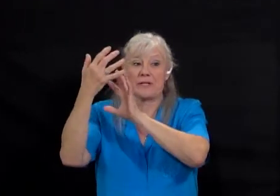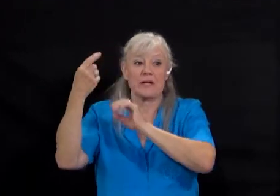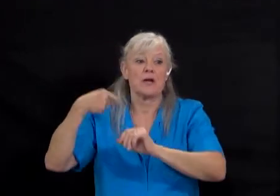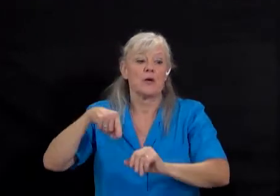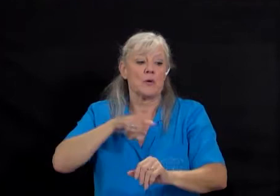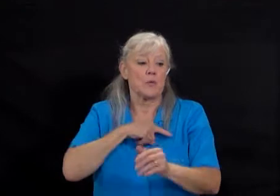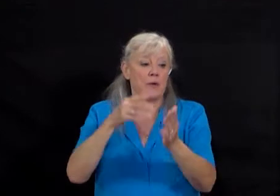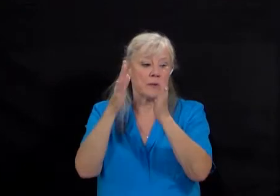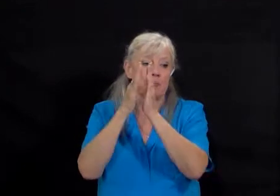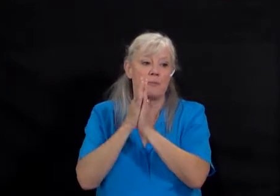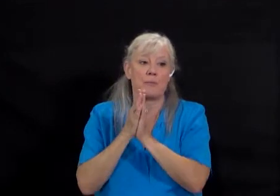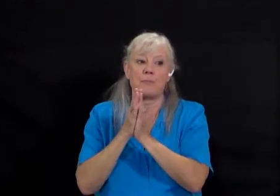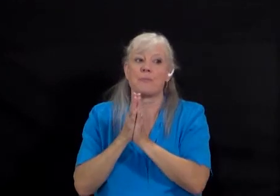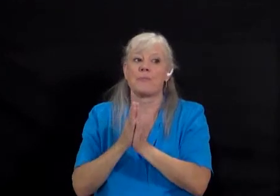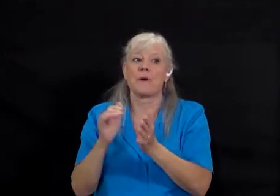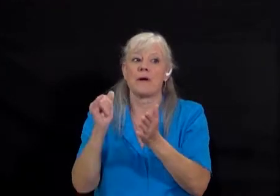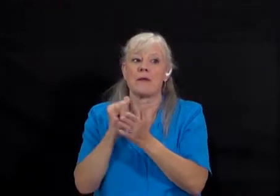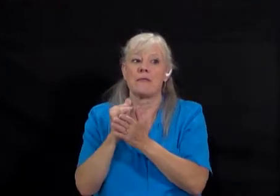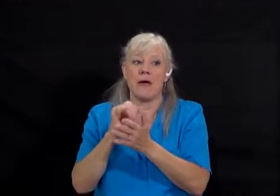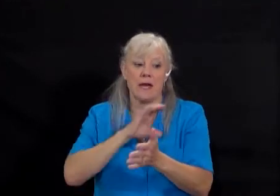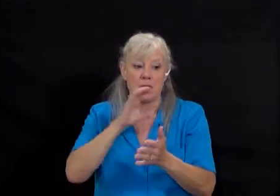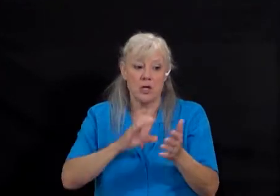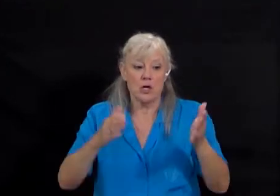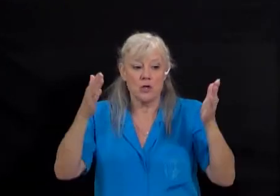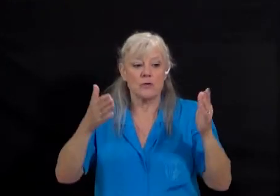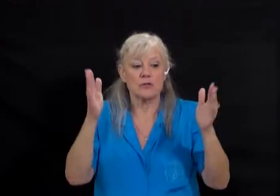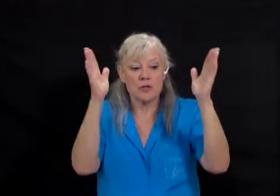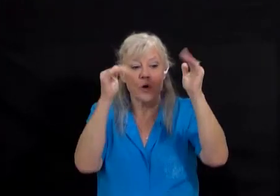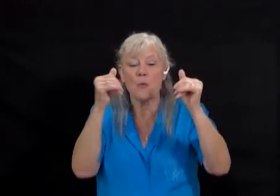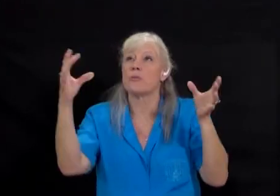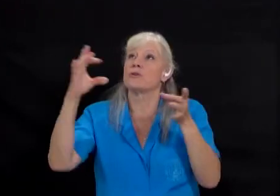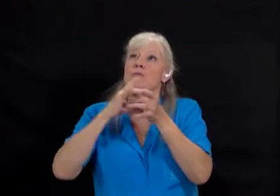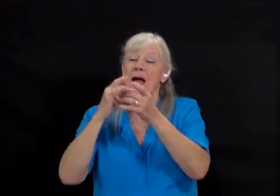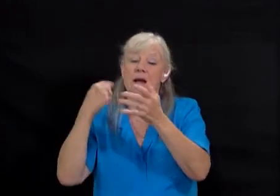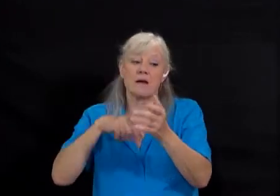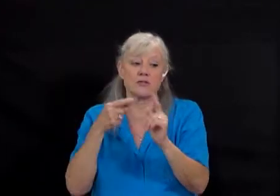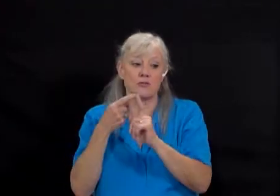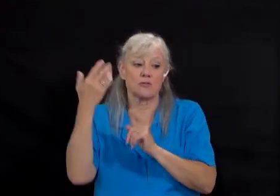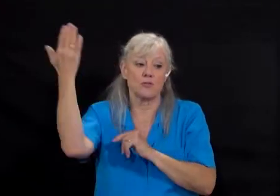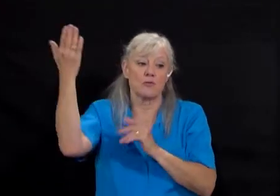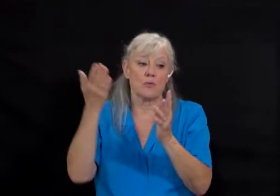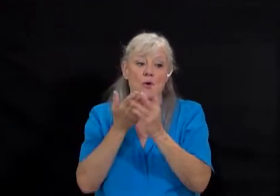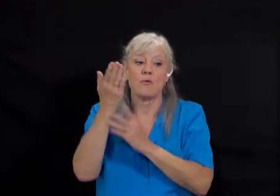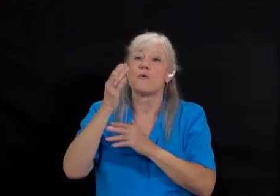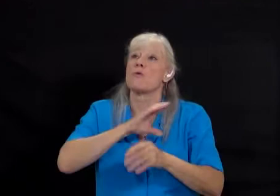us onward to where our nature is united with you, through Christ our Lord.